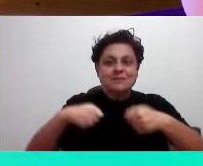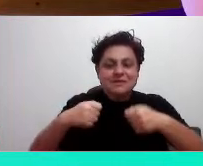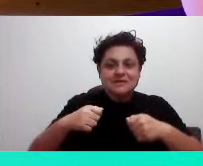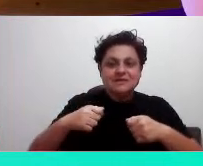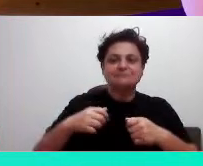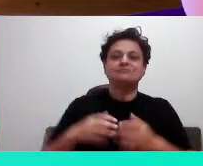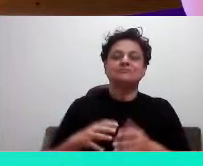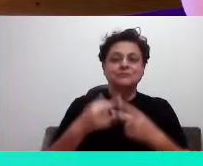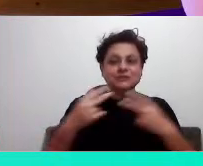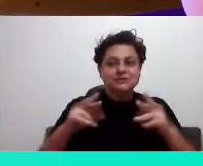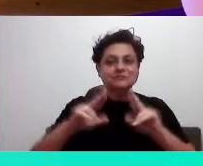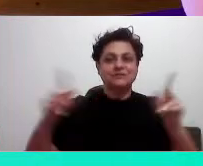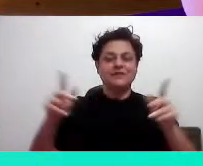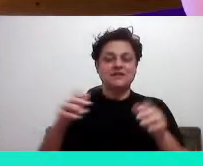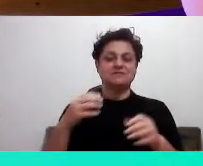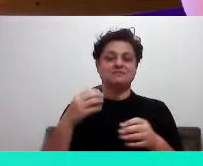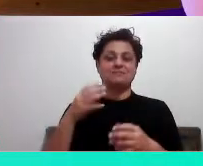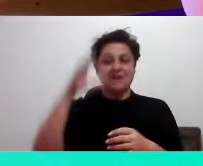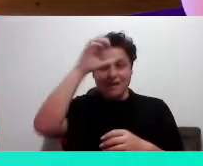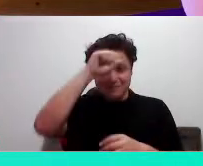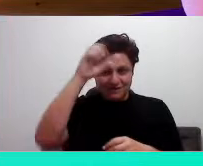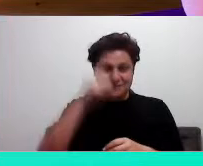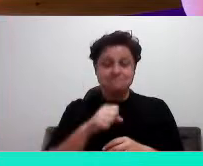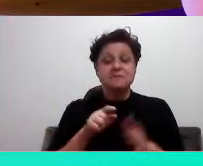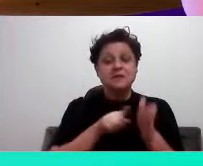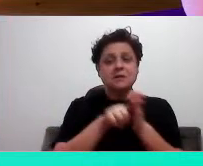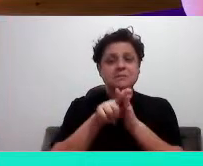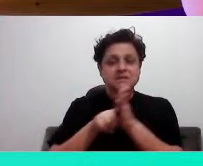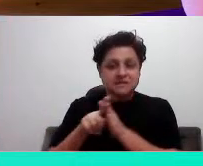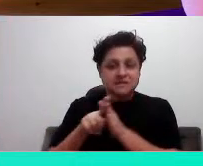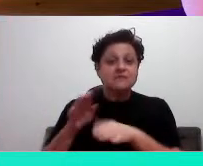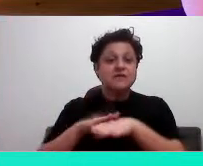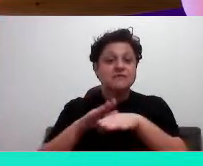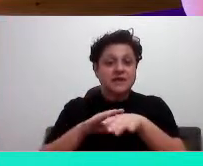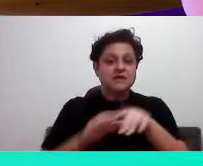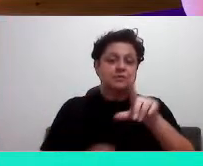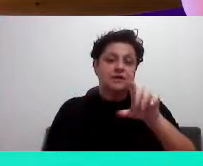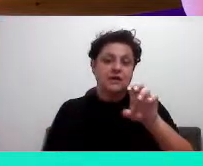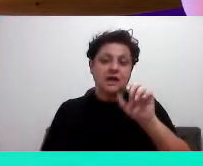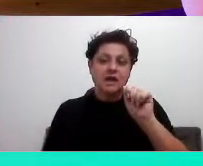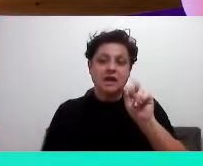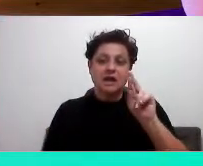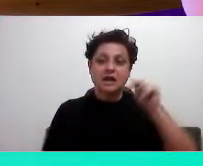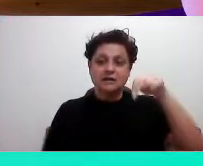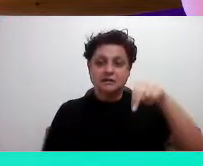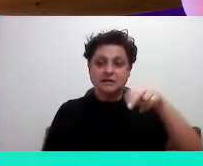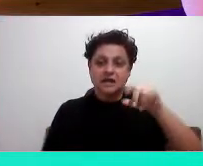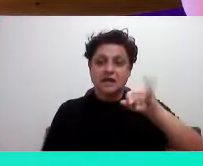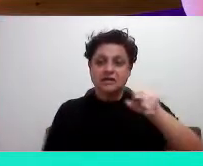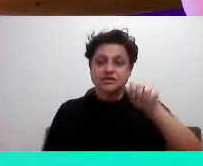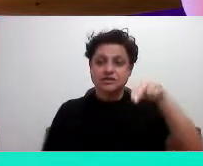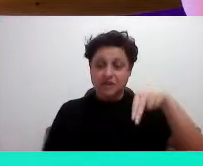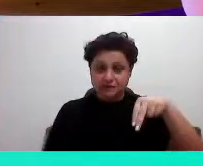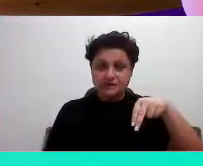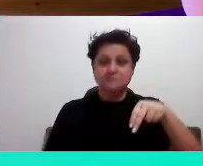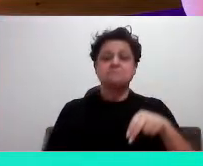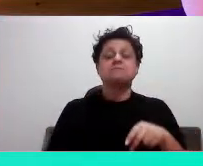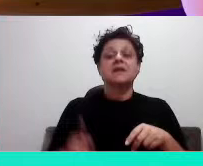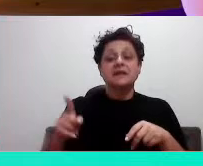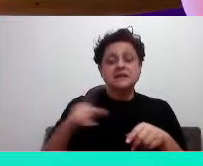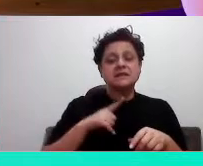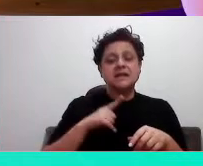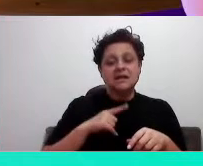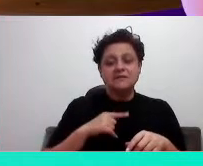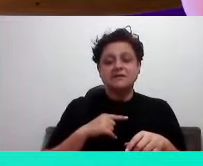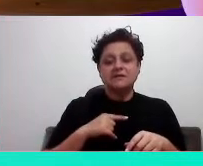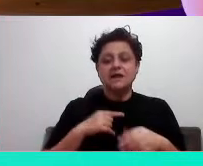out by LearnJam in the UK and led to the development of a 7-module toolkit to